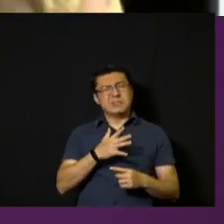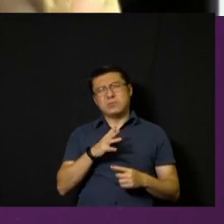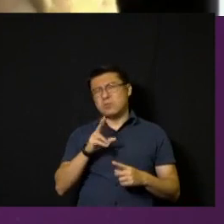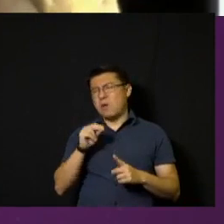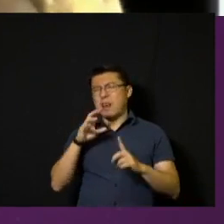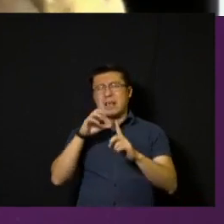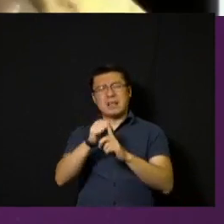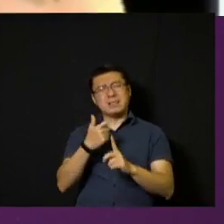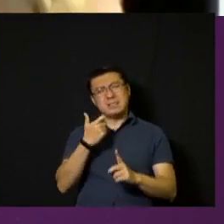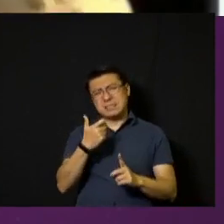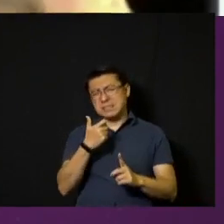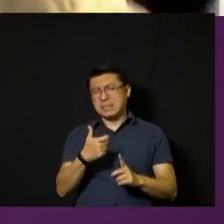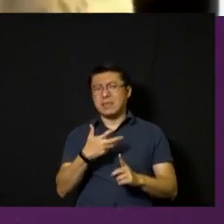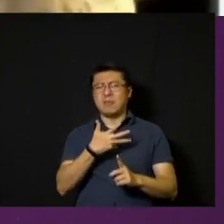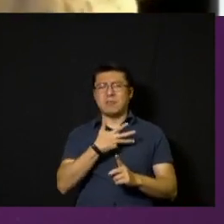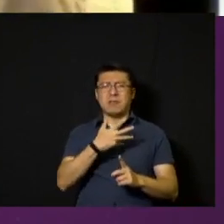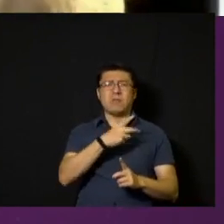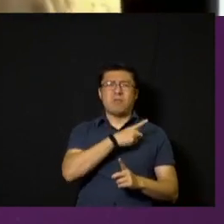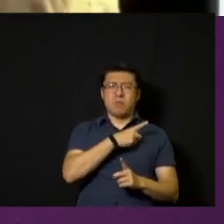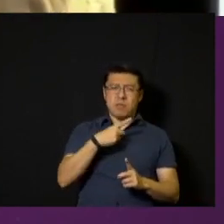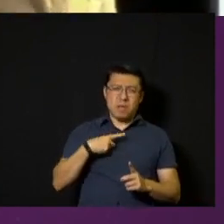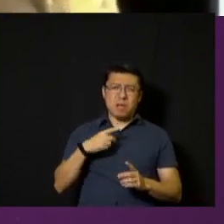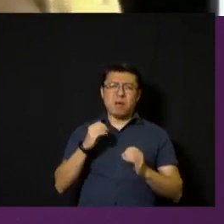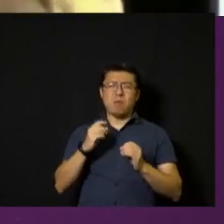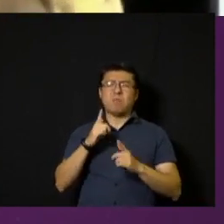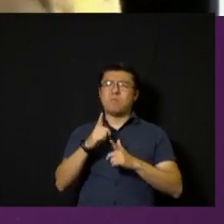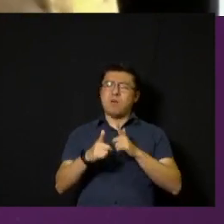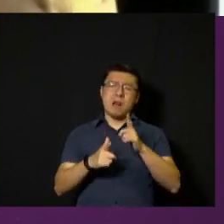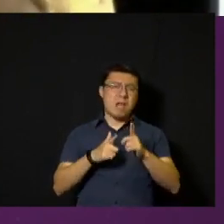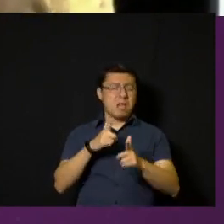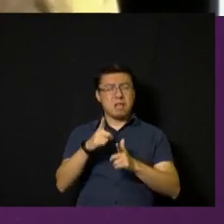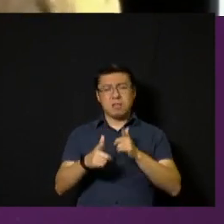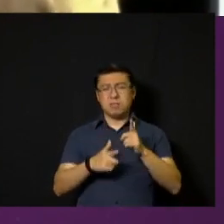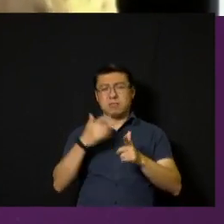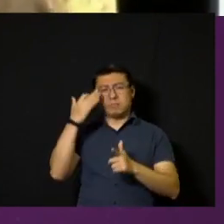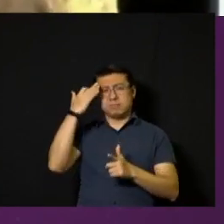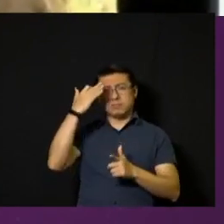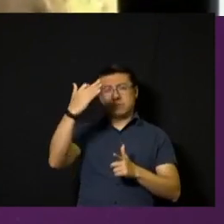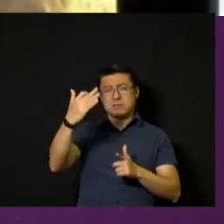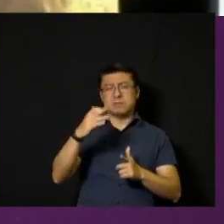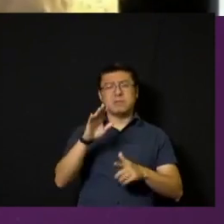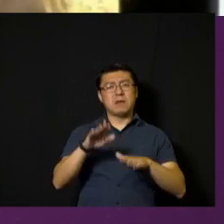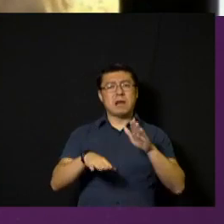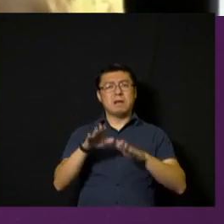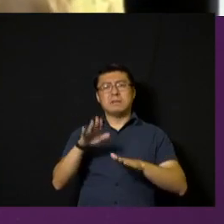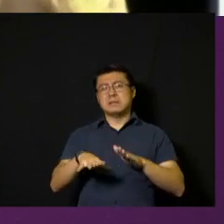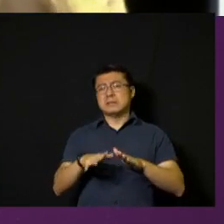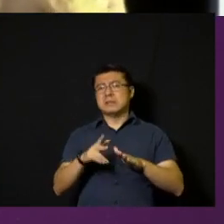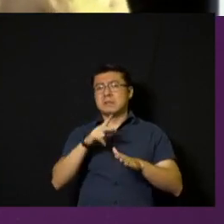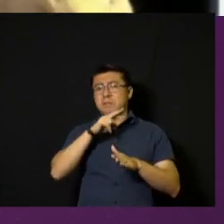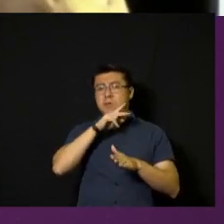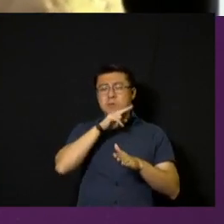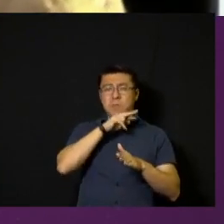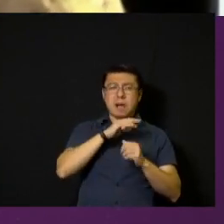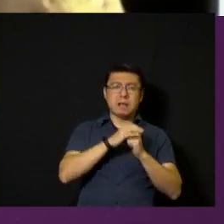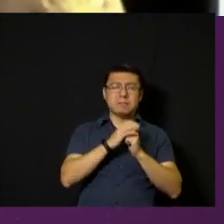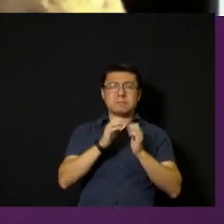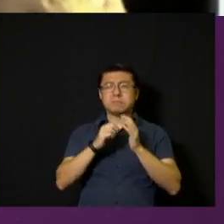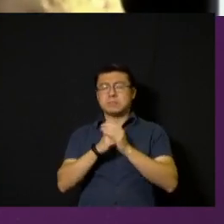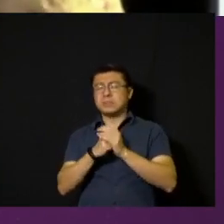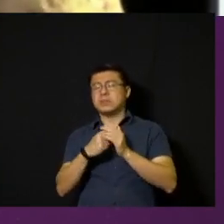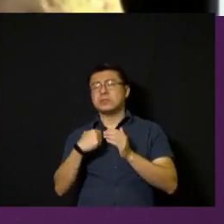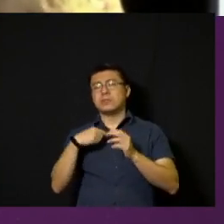many debts. They're the process kind of delayed. They let themselves carry by